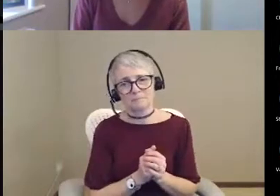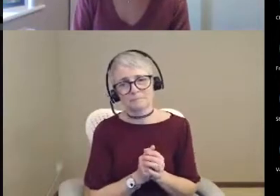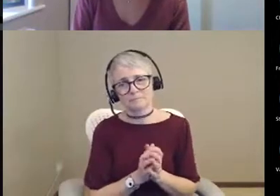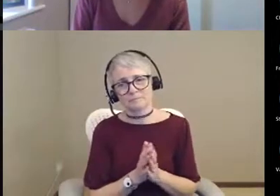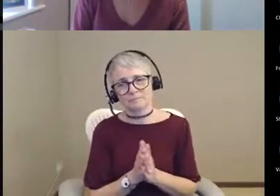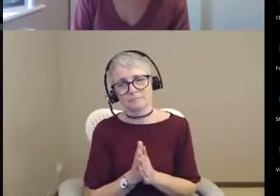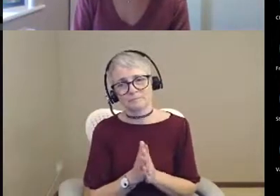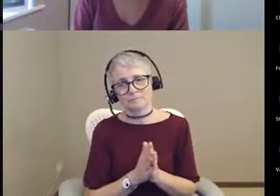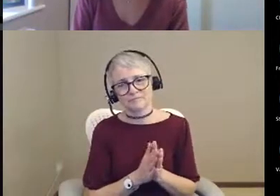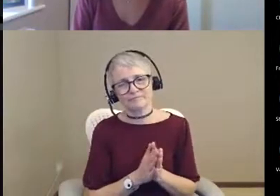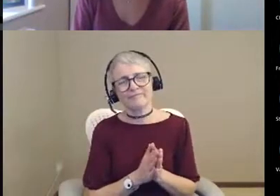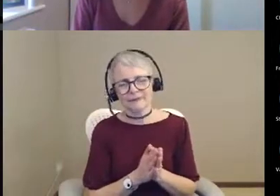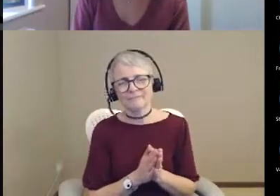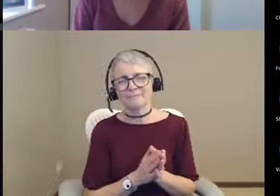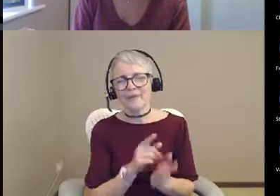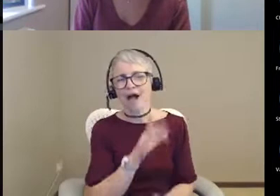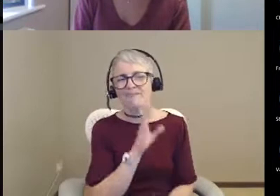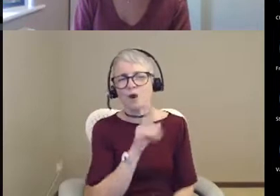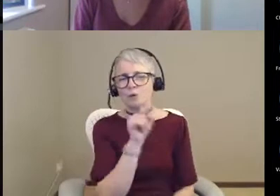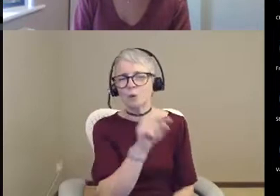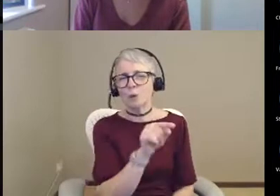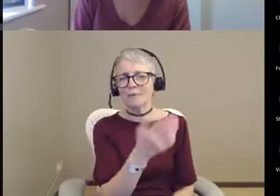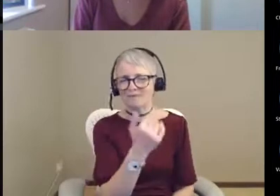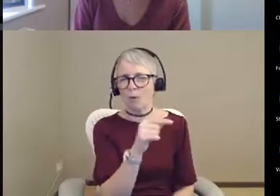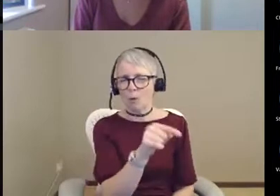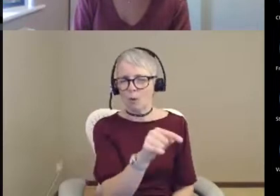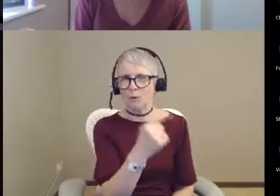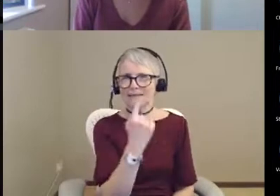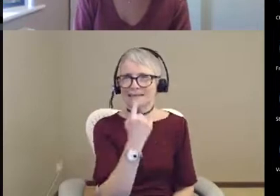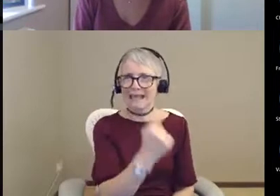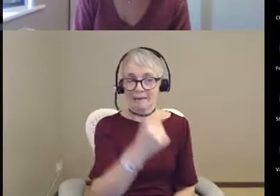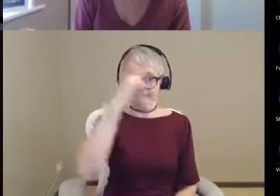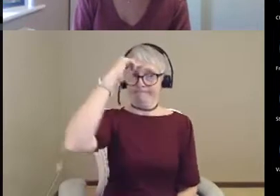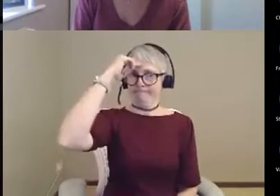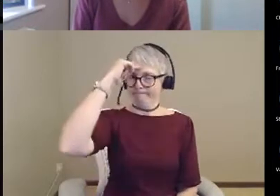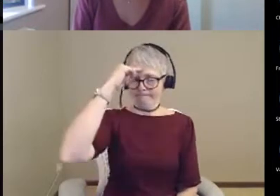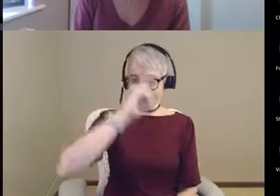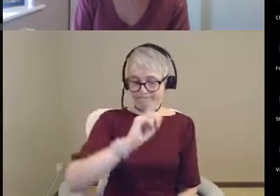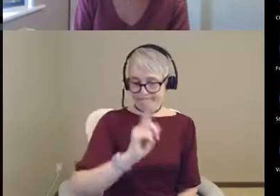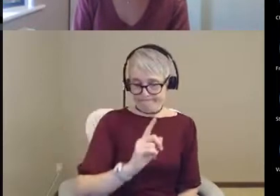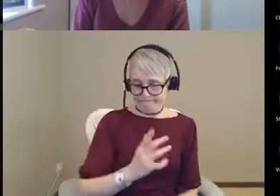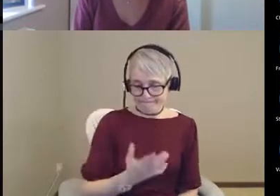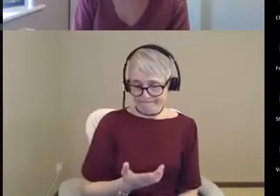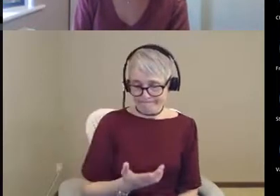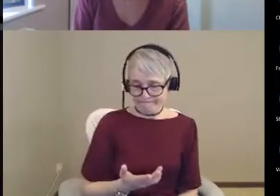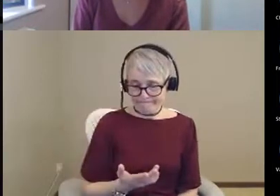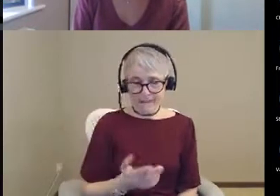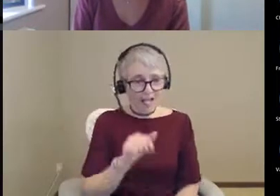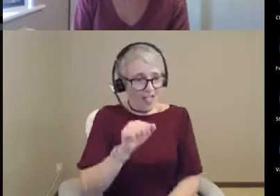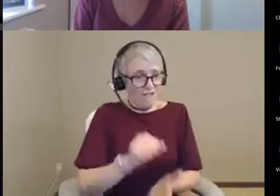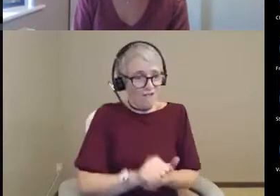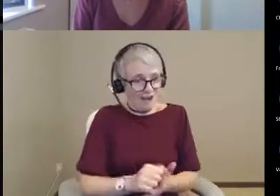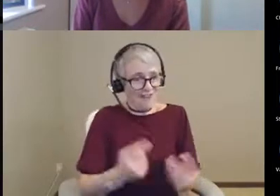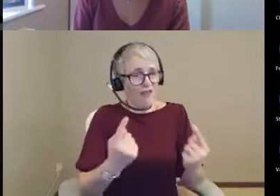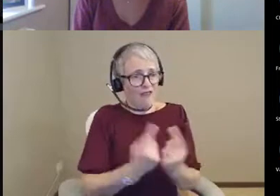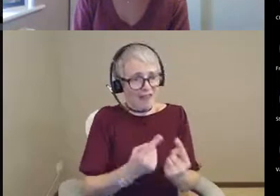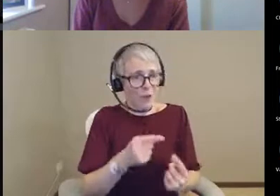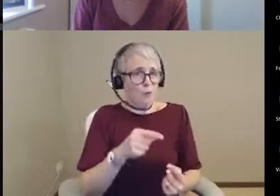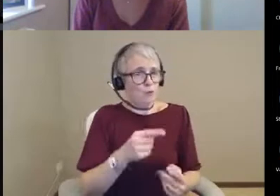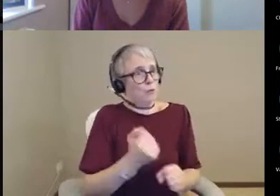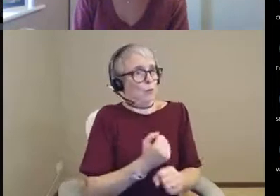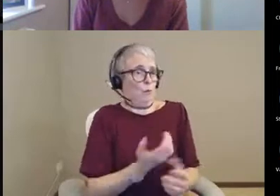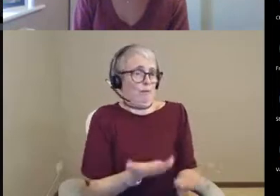I think I've heard you say in the past, Susie, a sentence which really stuck with me, and it's very simple, but it's just, it's the right thing to do. It's a